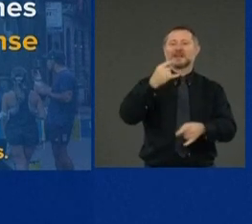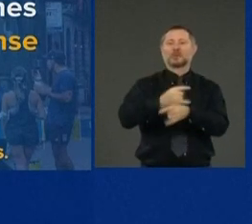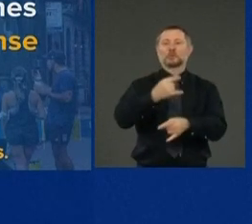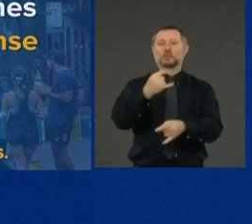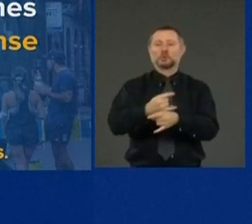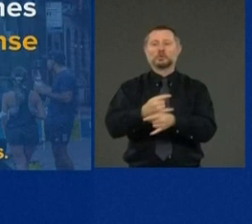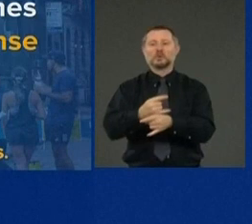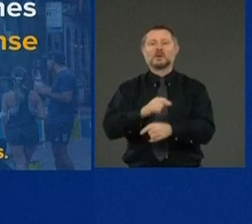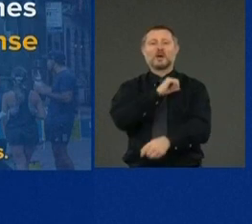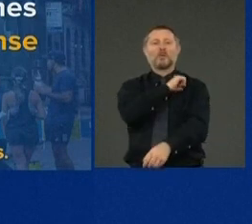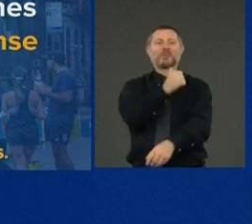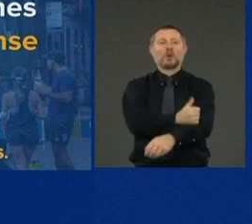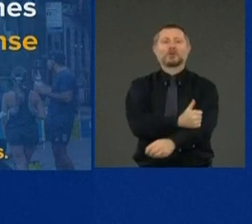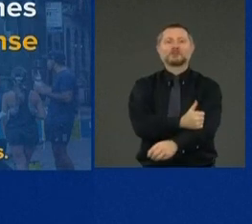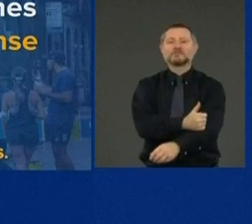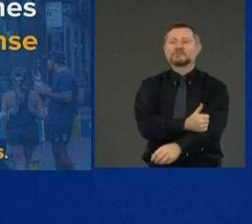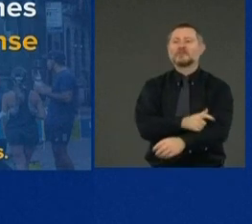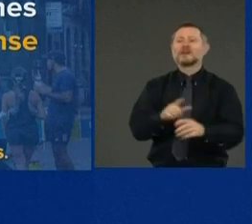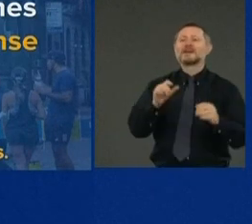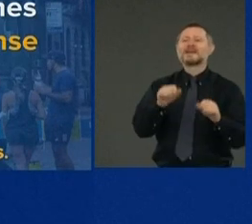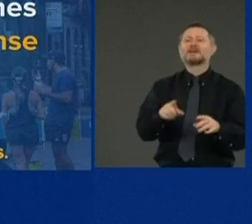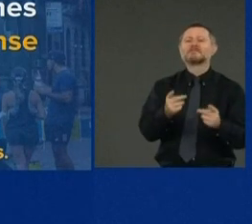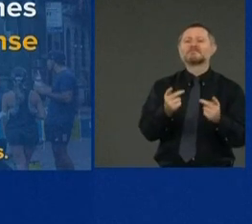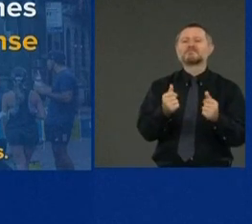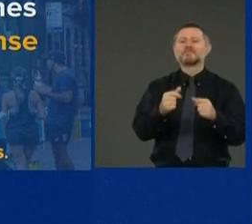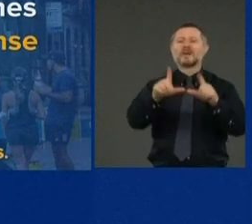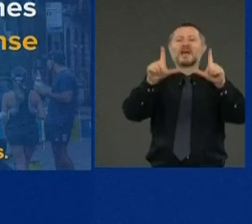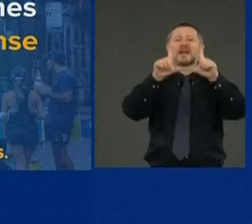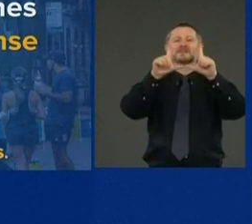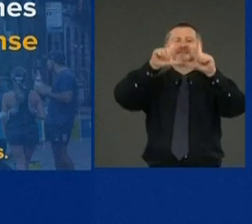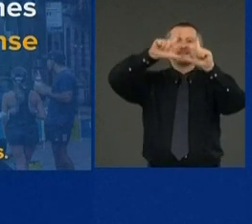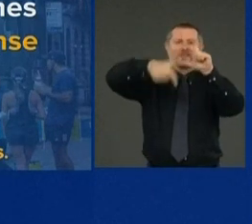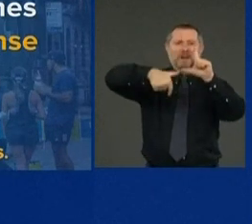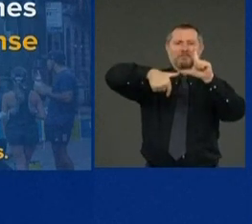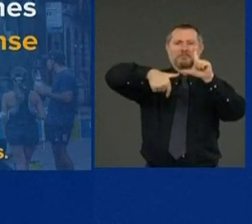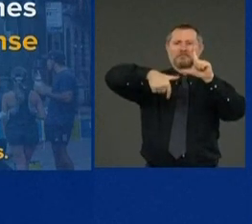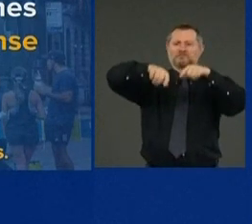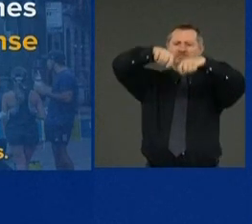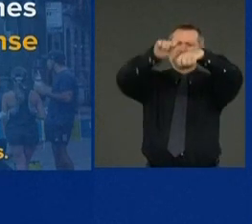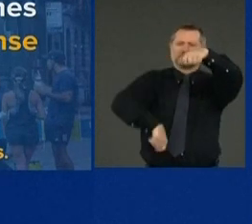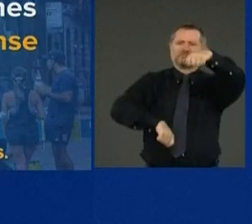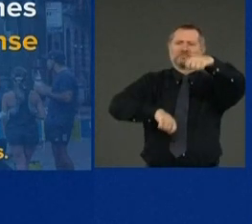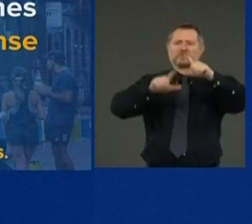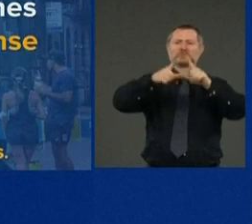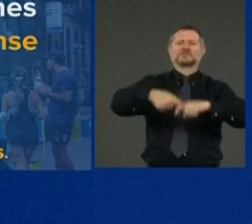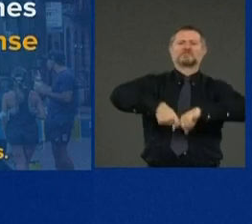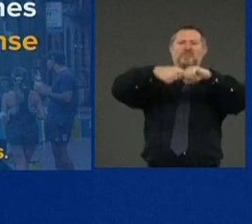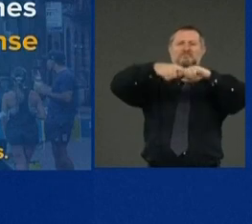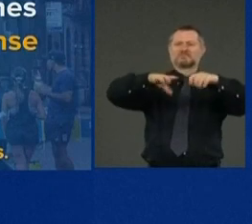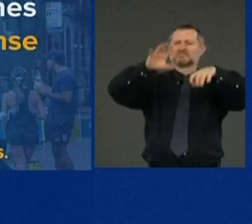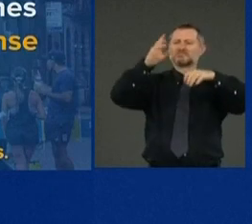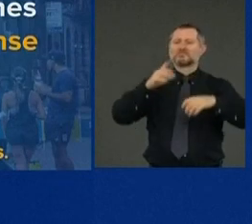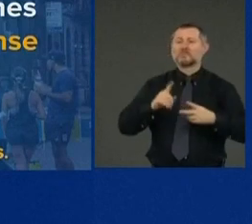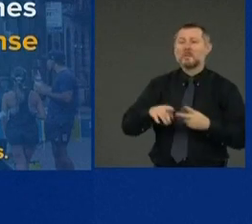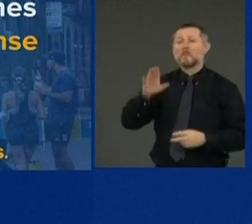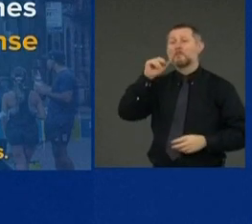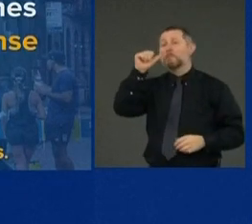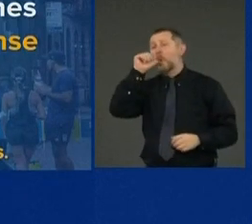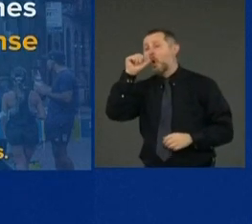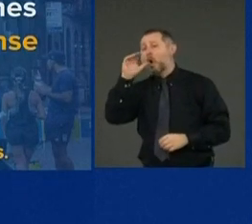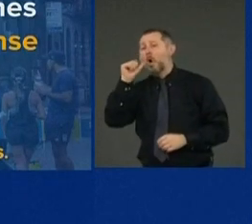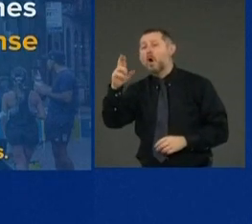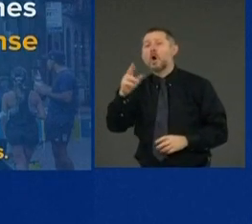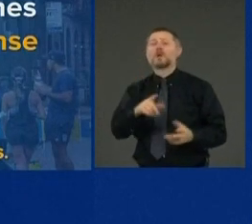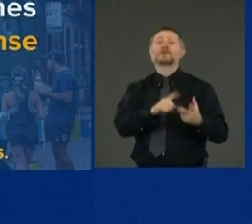suspension of an alcohol license, which means a bar or a restaurant that are violating the rules could have